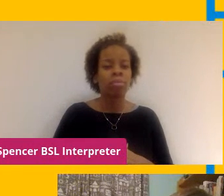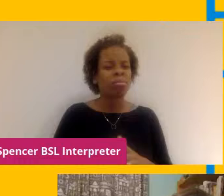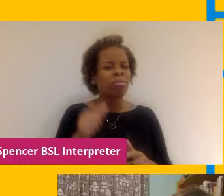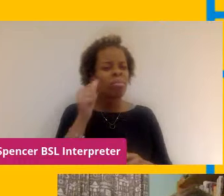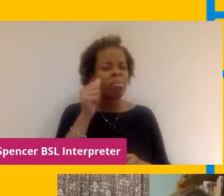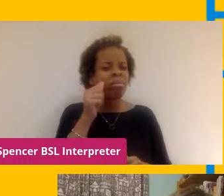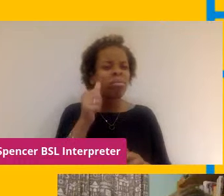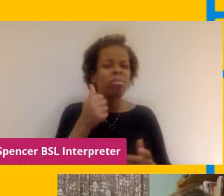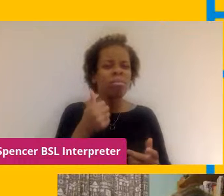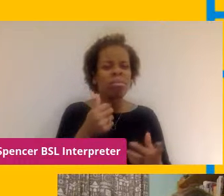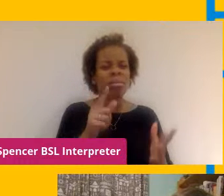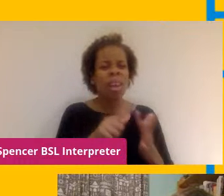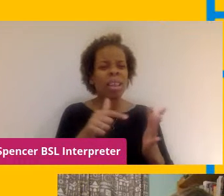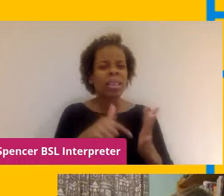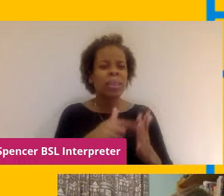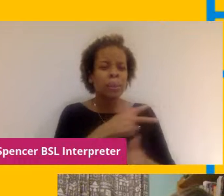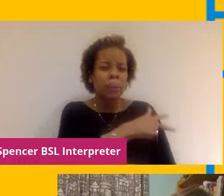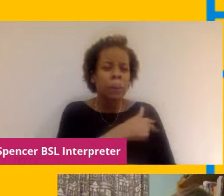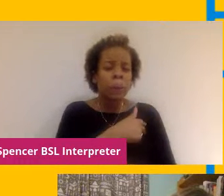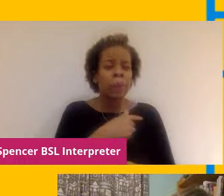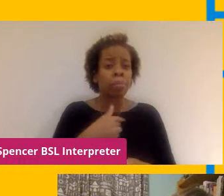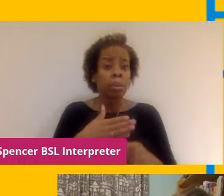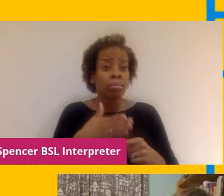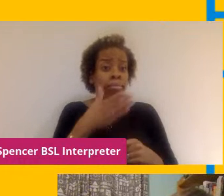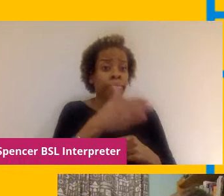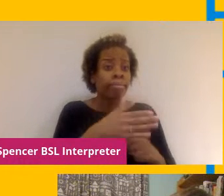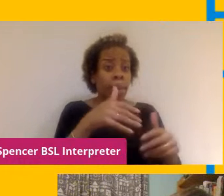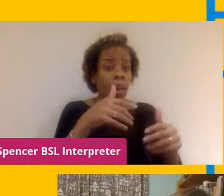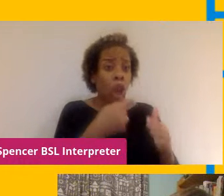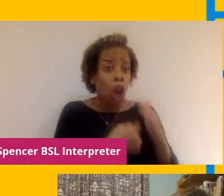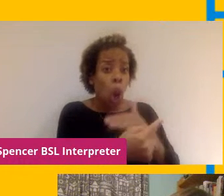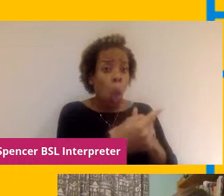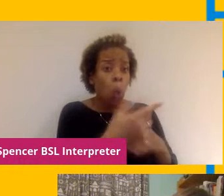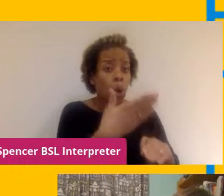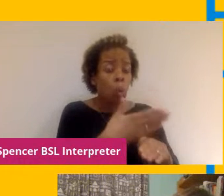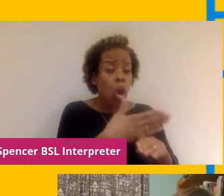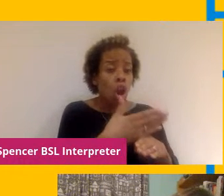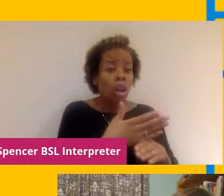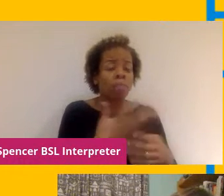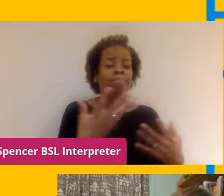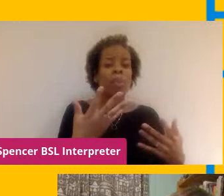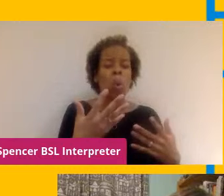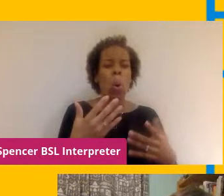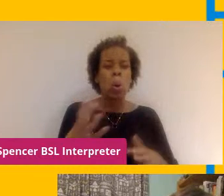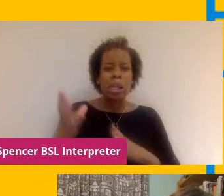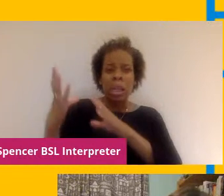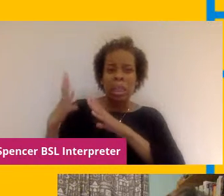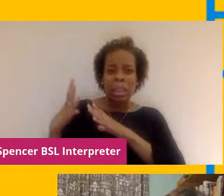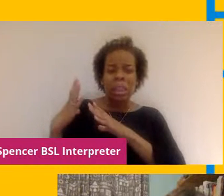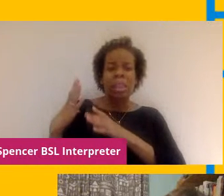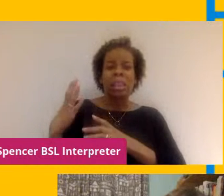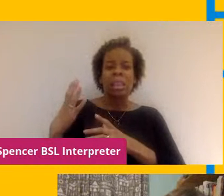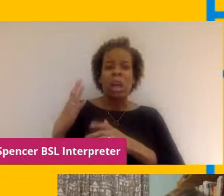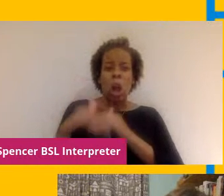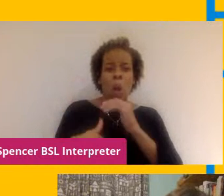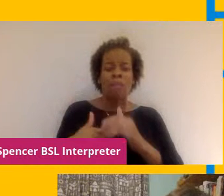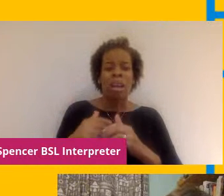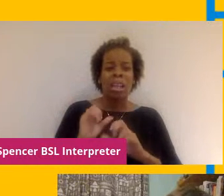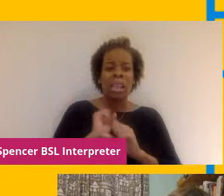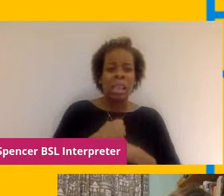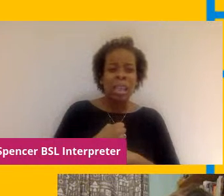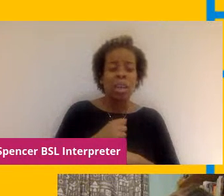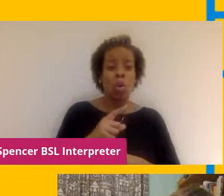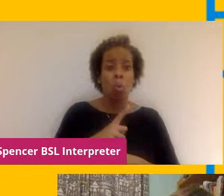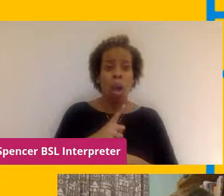coming in and working, maybe doing a lot more lone working or having to deal kind of with a lot more stressed and panicked people, because obviously IT has